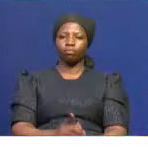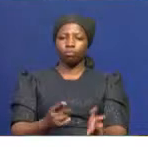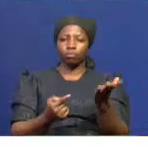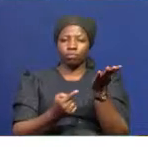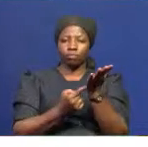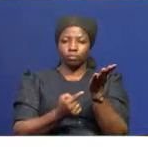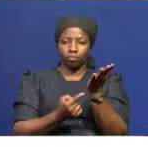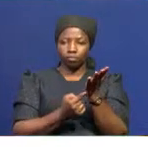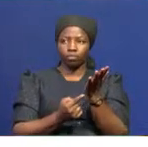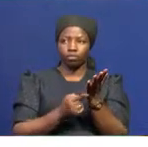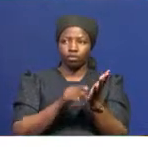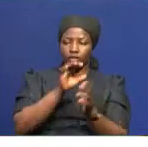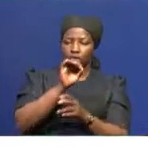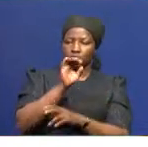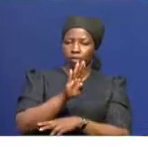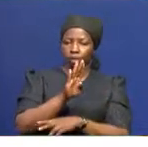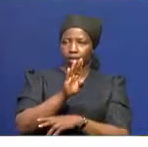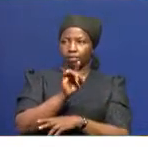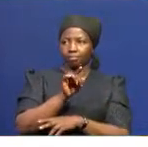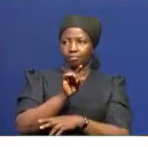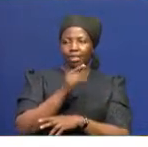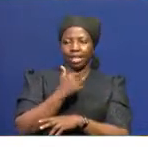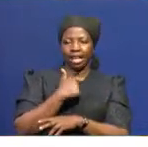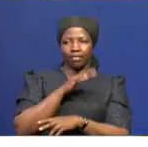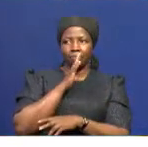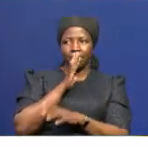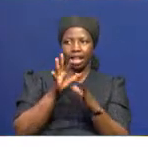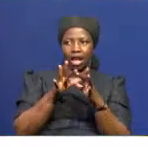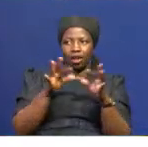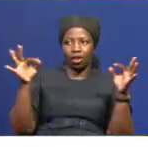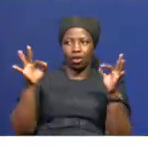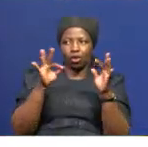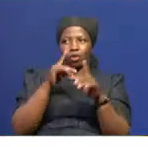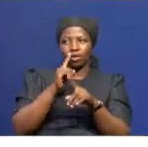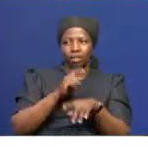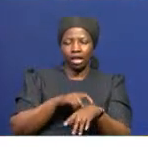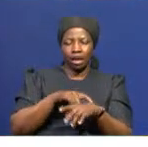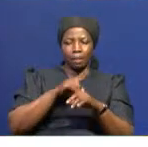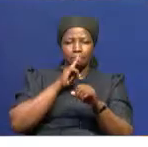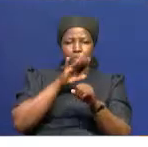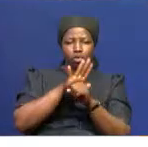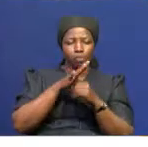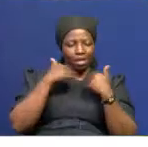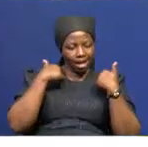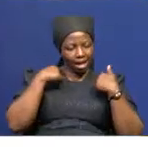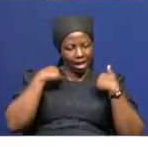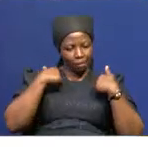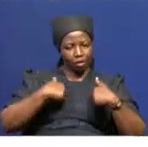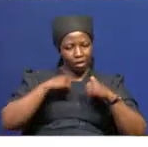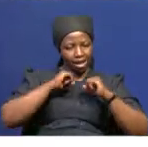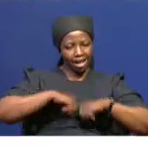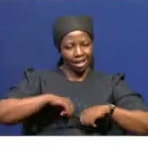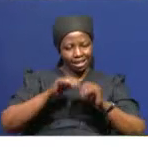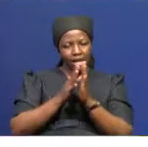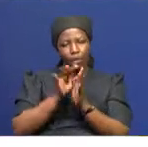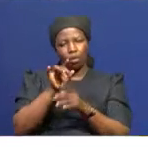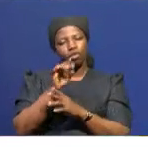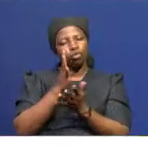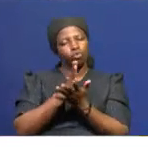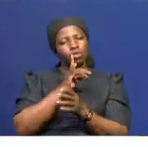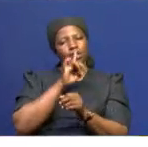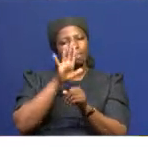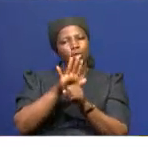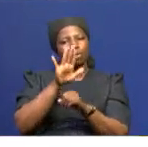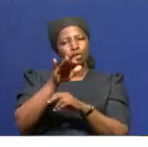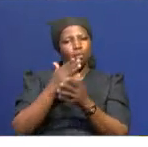digitization of OBI, this has been a long time promise, and I agree with you that it's been a promise from previous administration